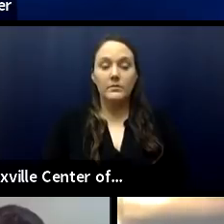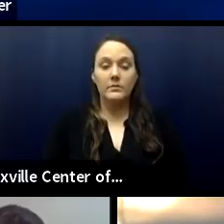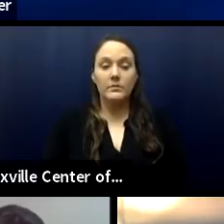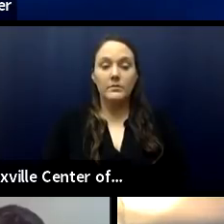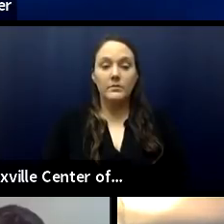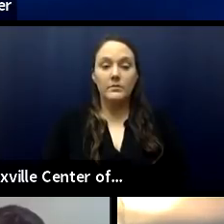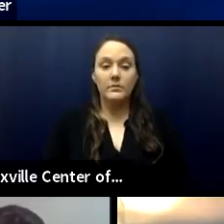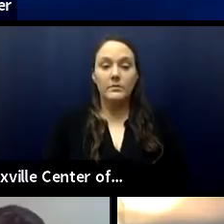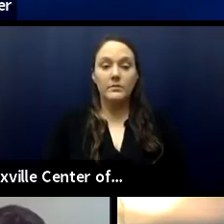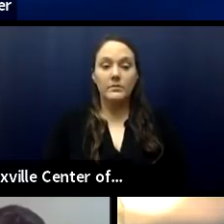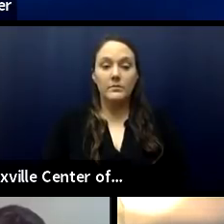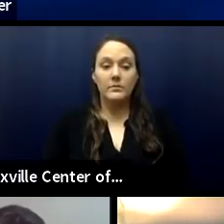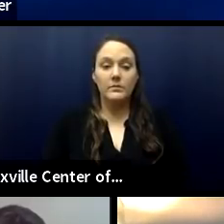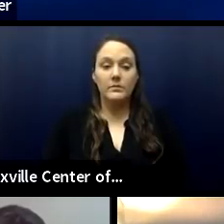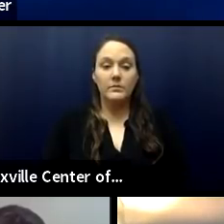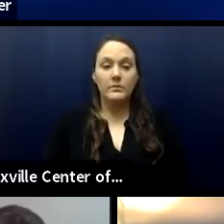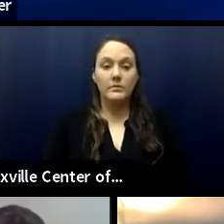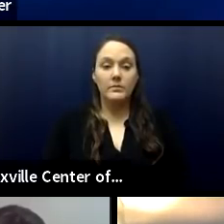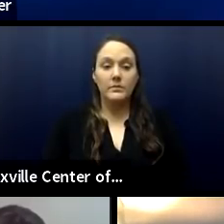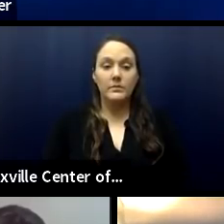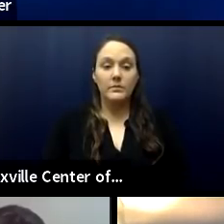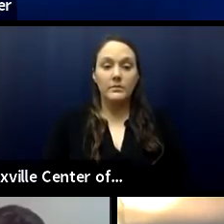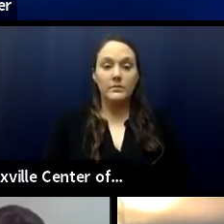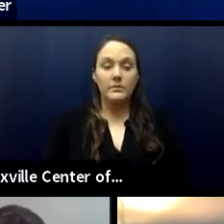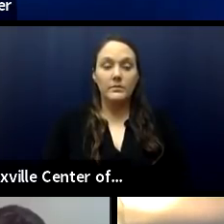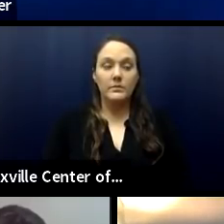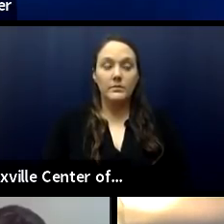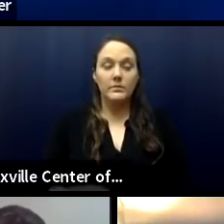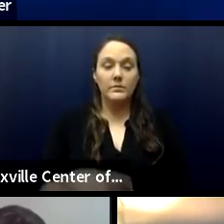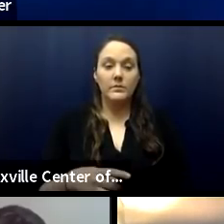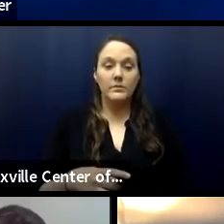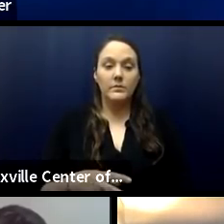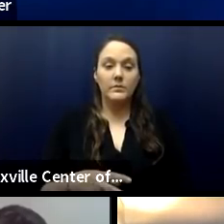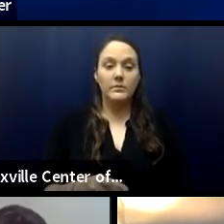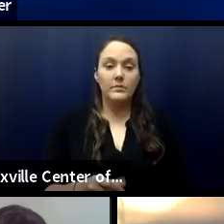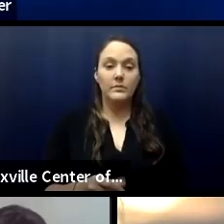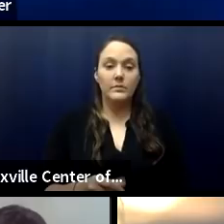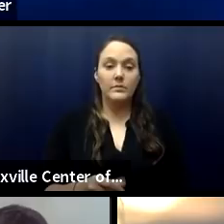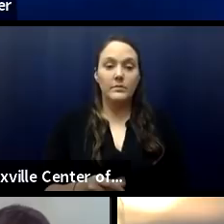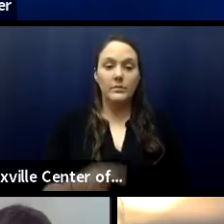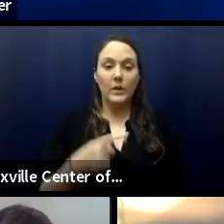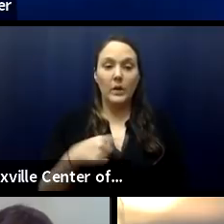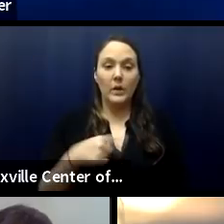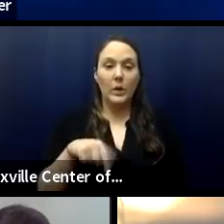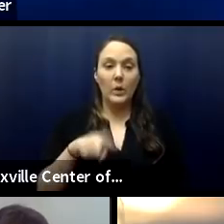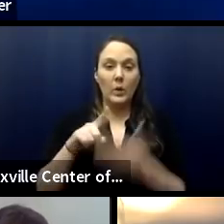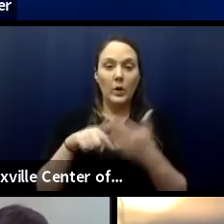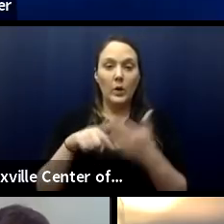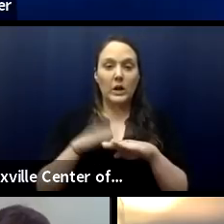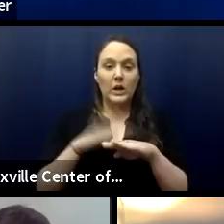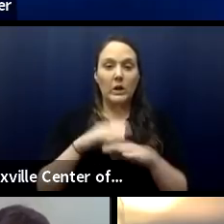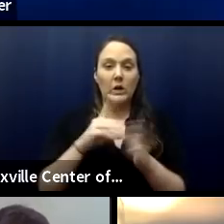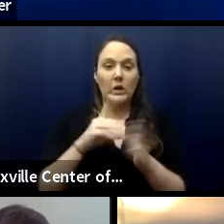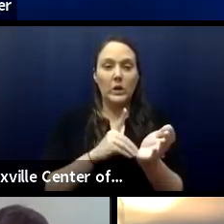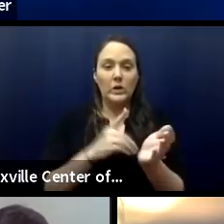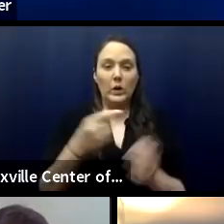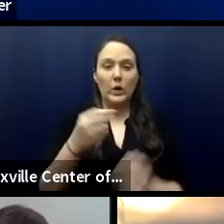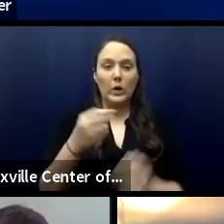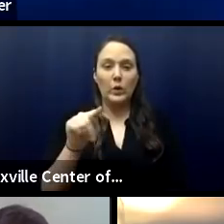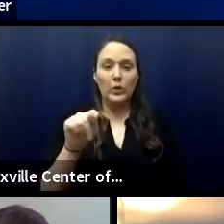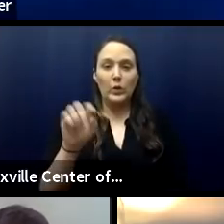We are checking on Dr. Gocher's ability to join us this